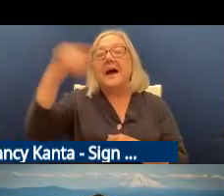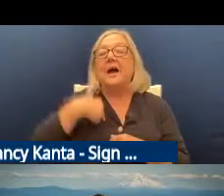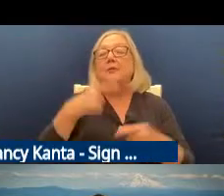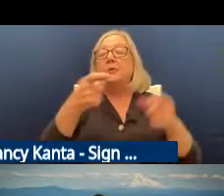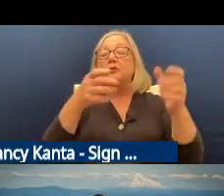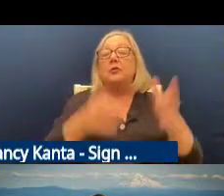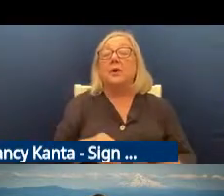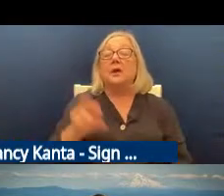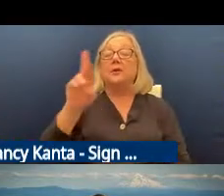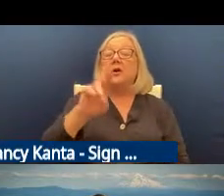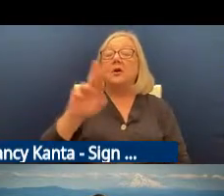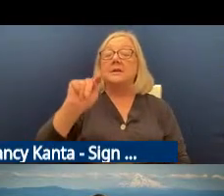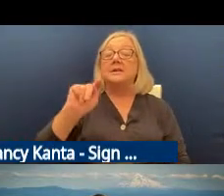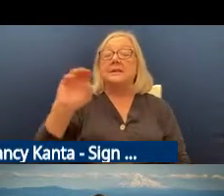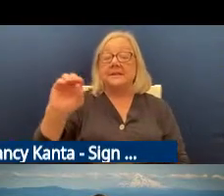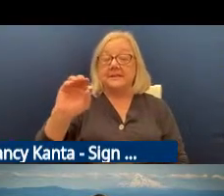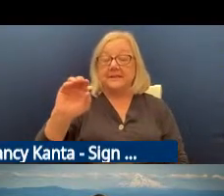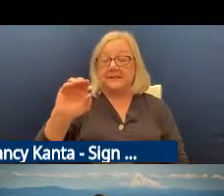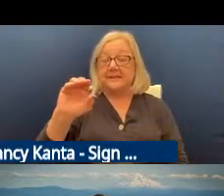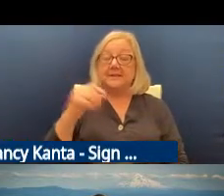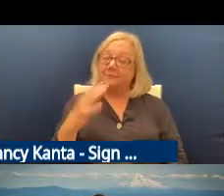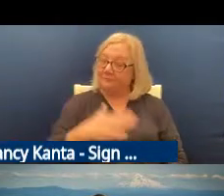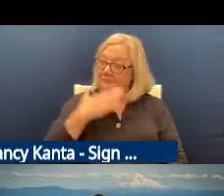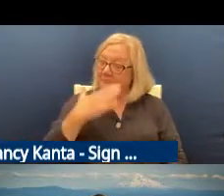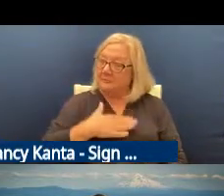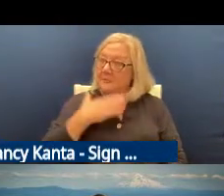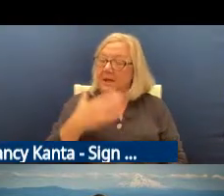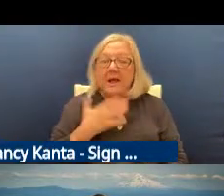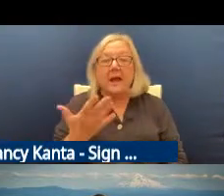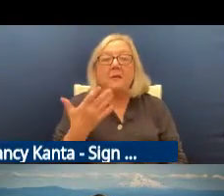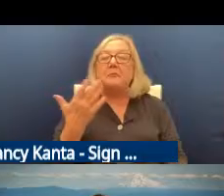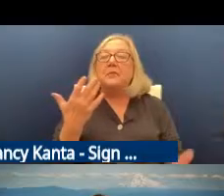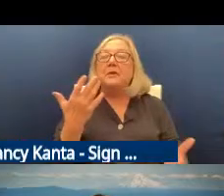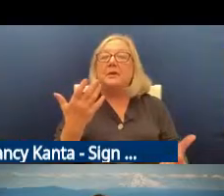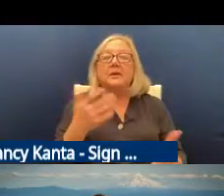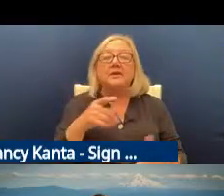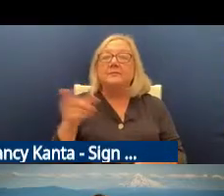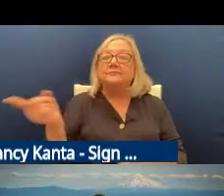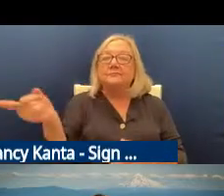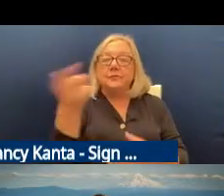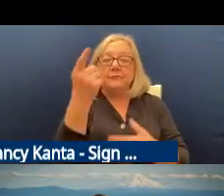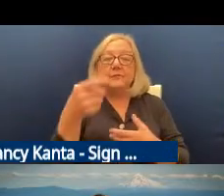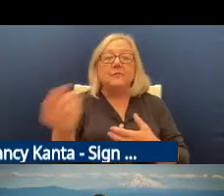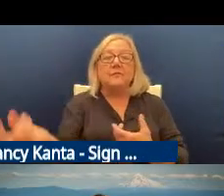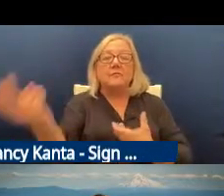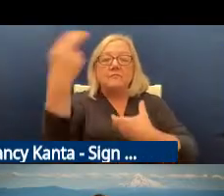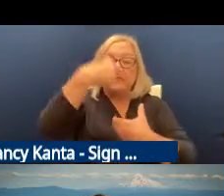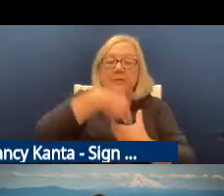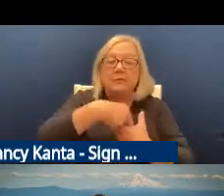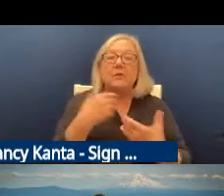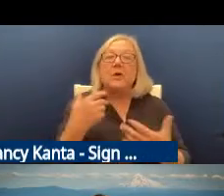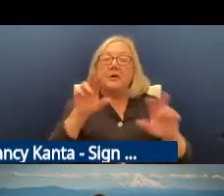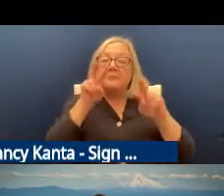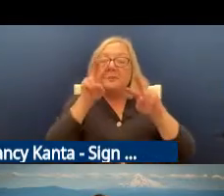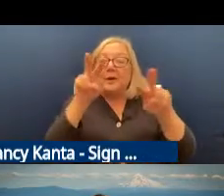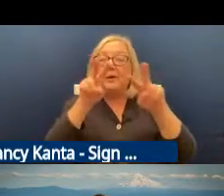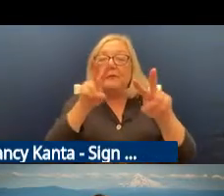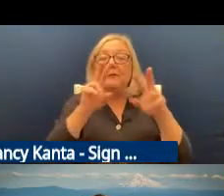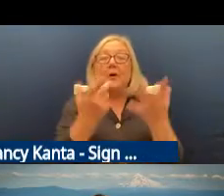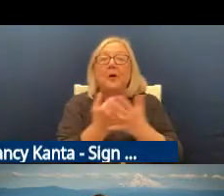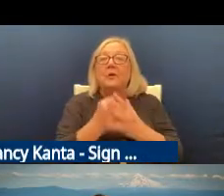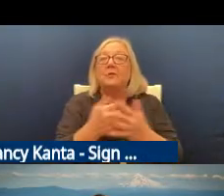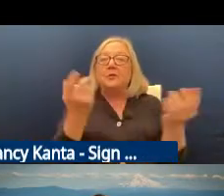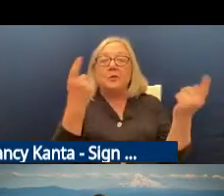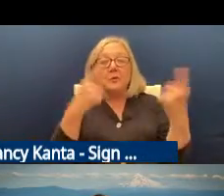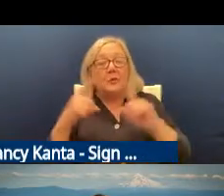I'm pleased to be here with all partners. Look forward to the update. On behalf of RTC, no updates. We just try to get the money out and our